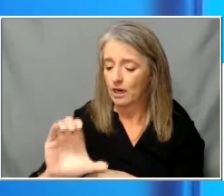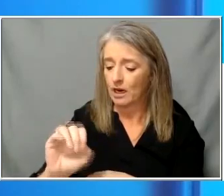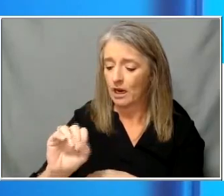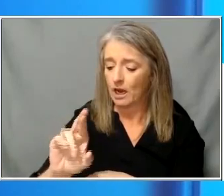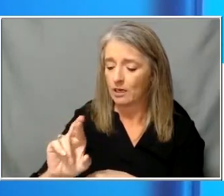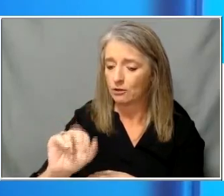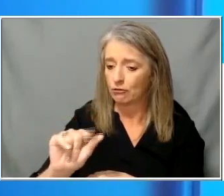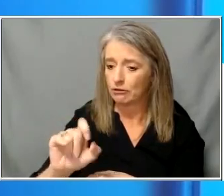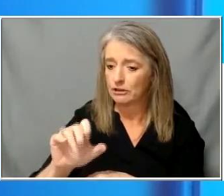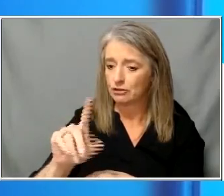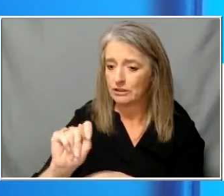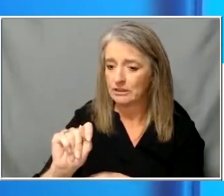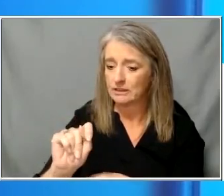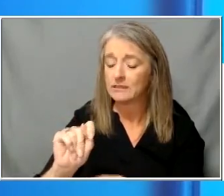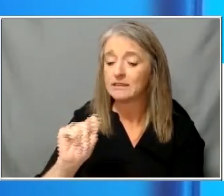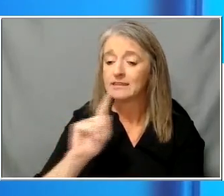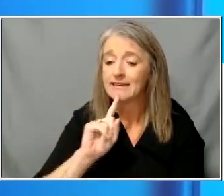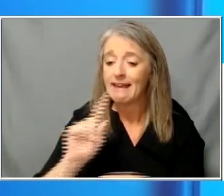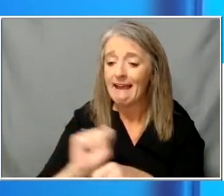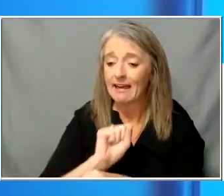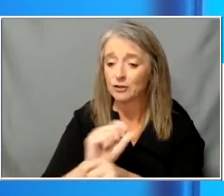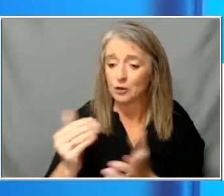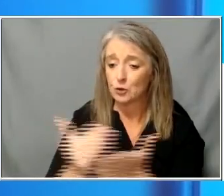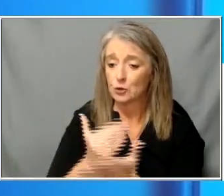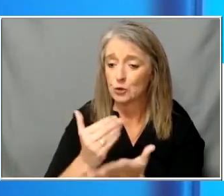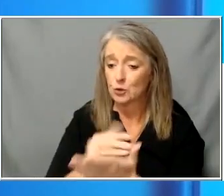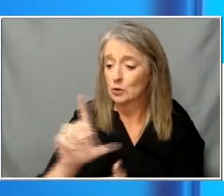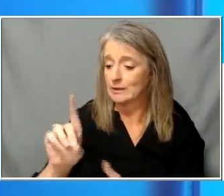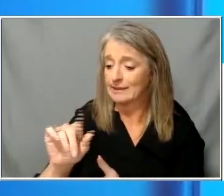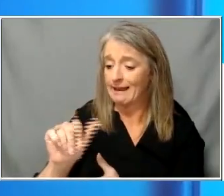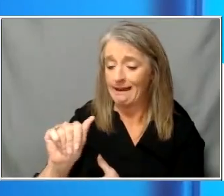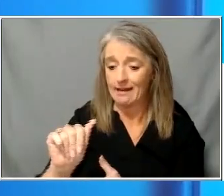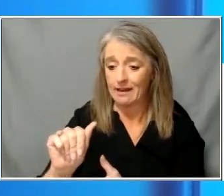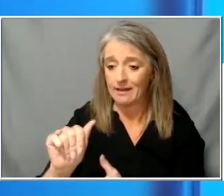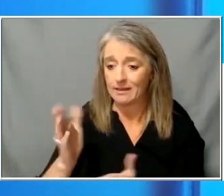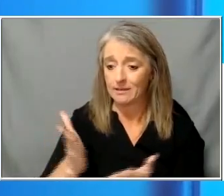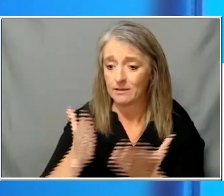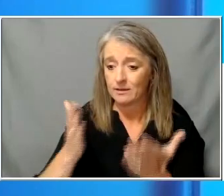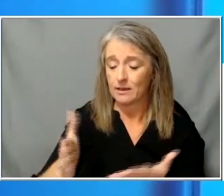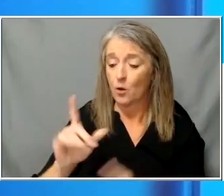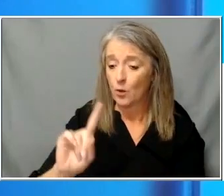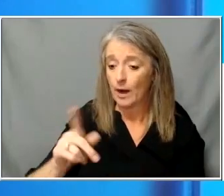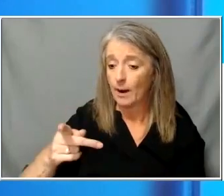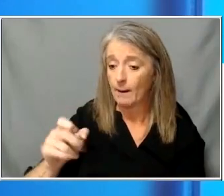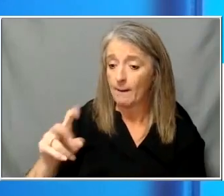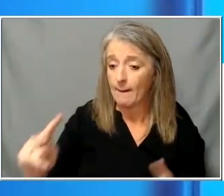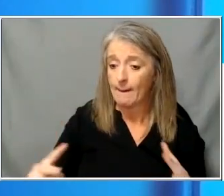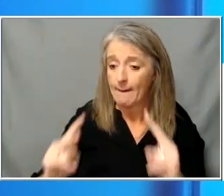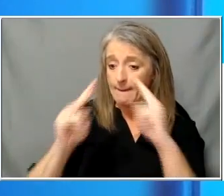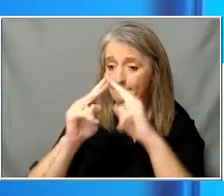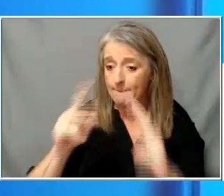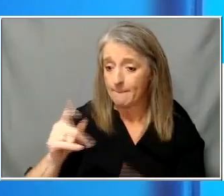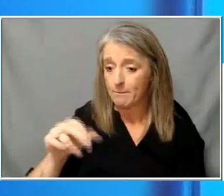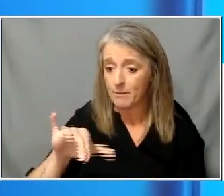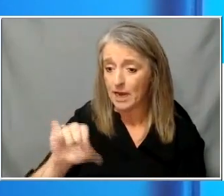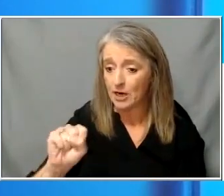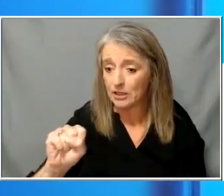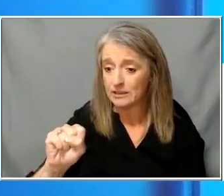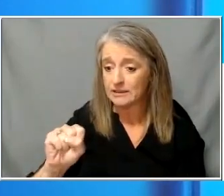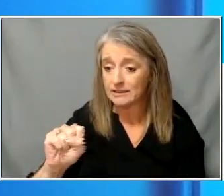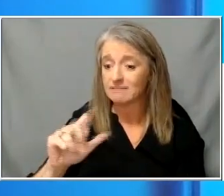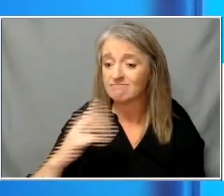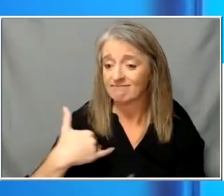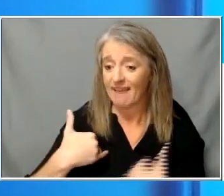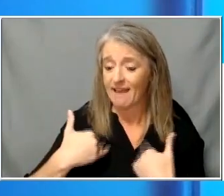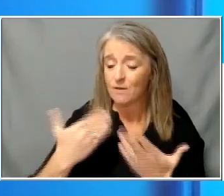was actually, new data was just presented a couple of weeks ago in Paris at the European Society of Medical Oncology, which showed for